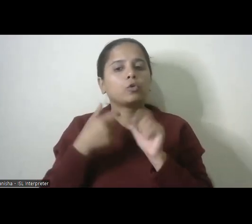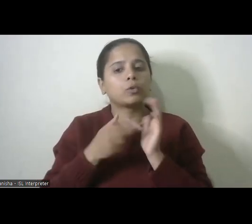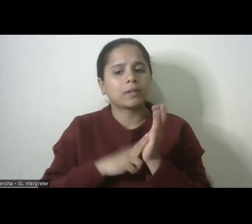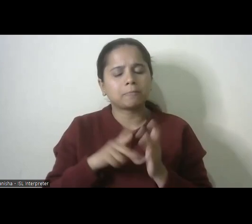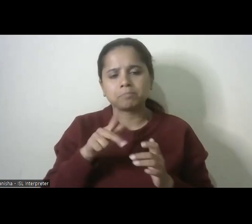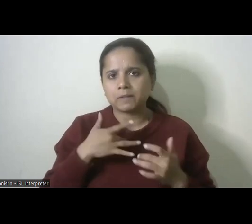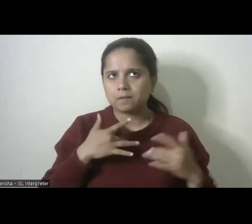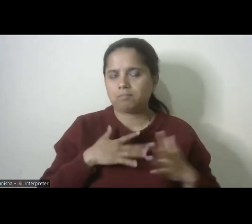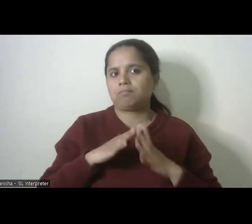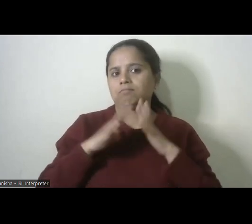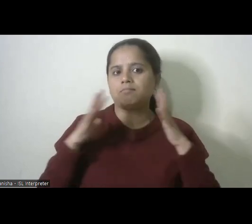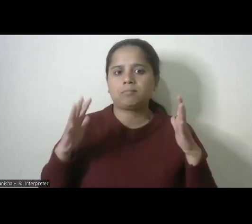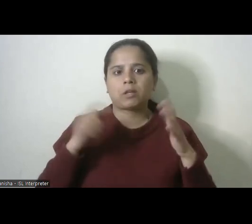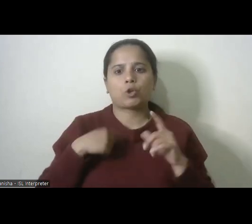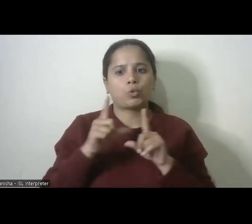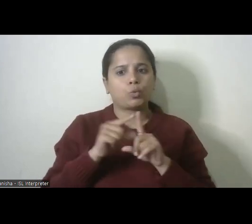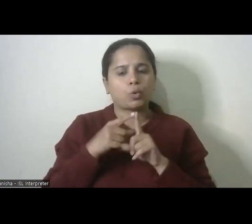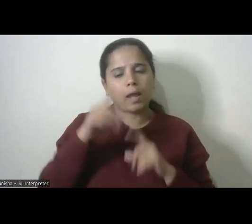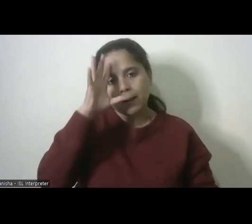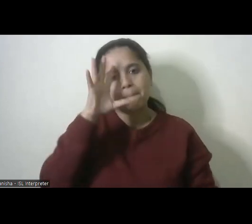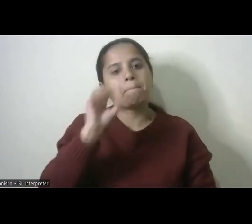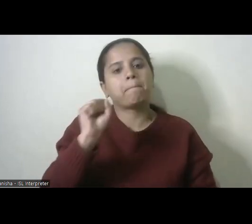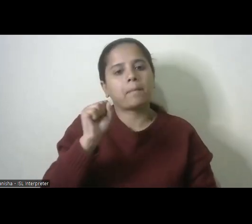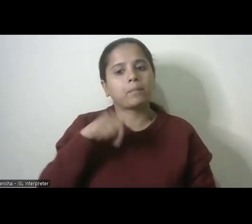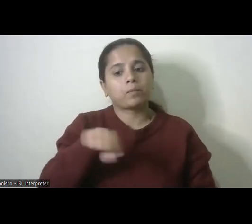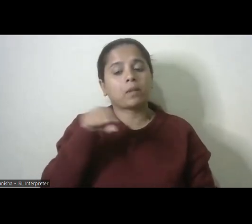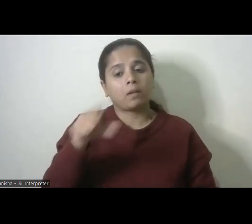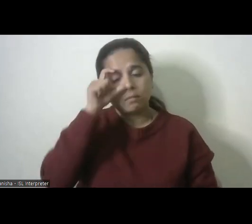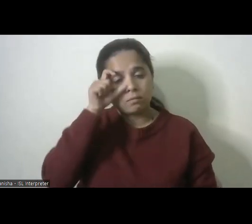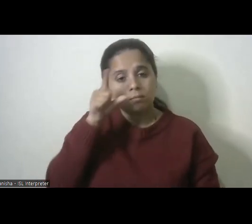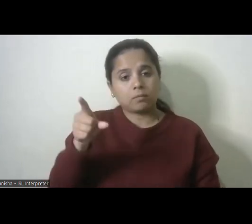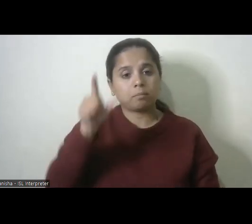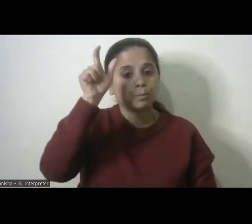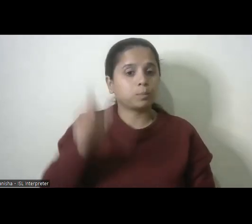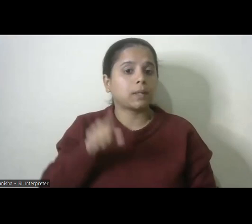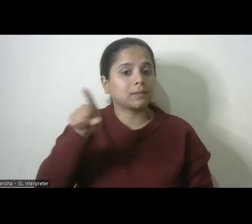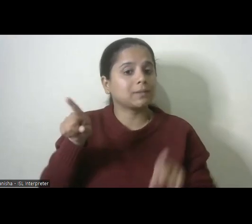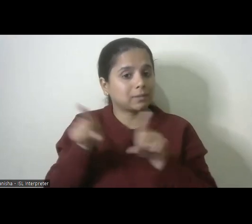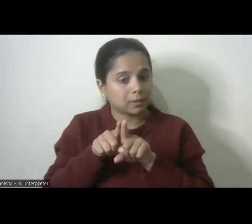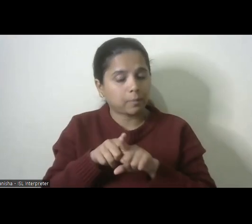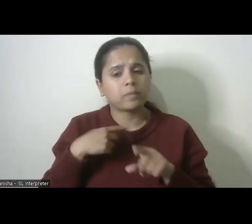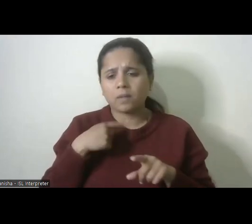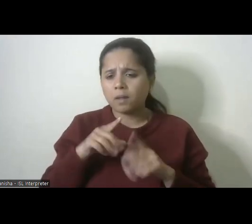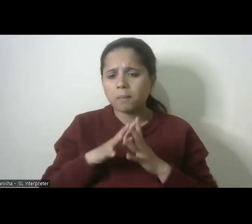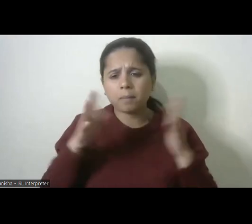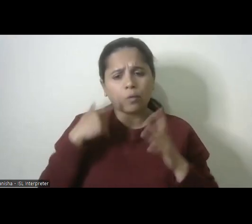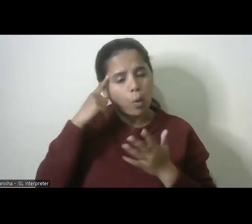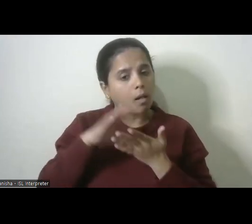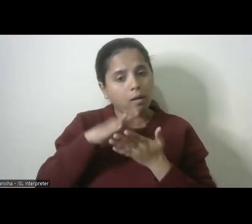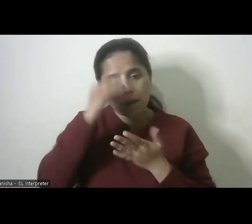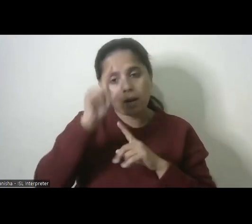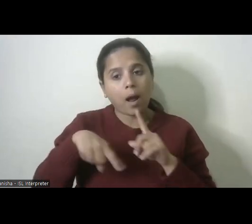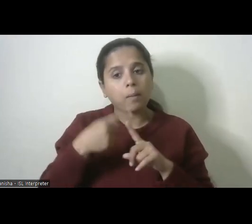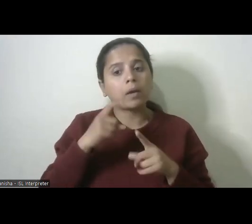lot to do something in the memory of Dr. Baba Saheb Ambedkar. It also means a lot to me to learn about